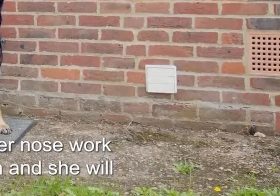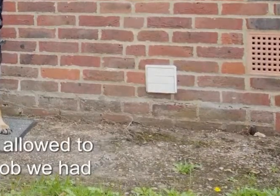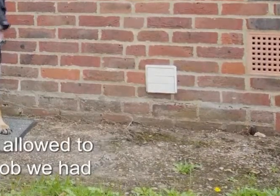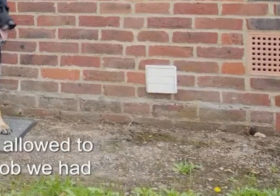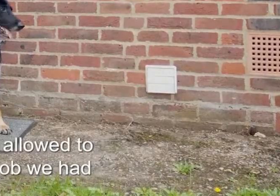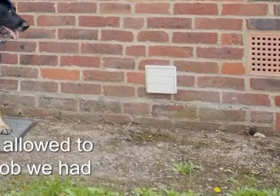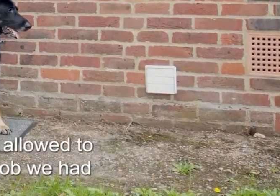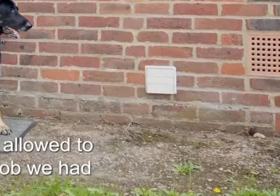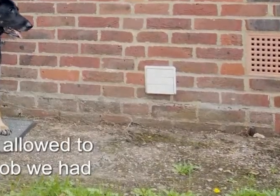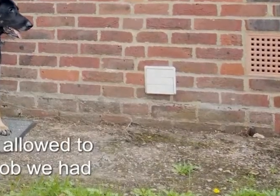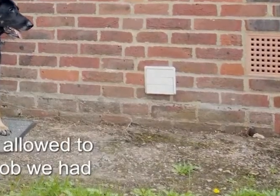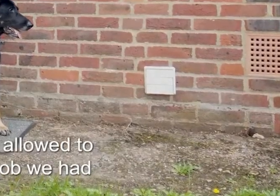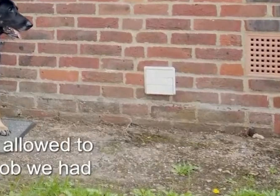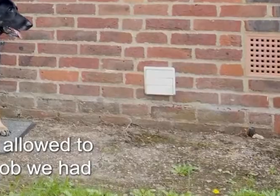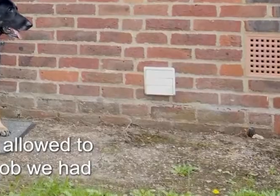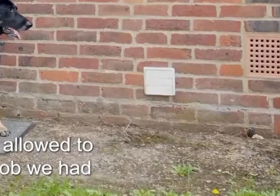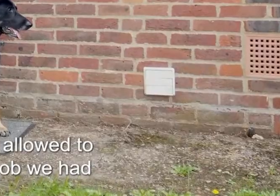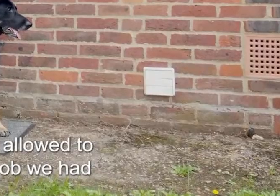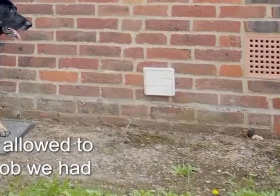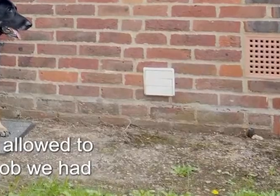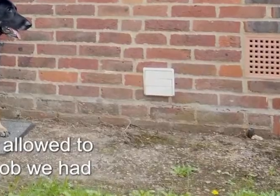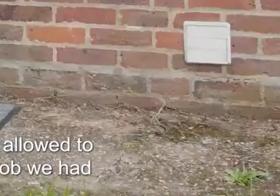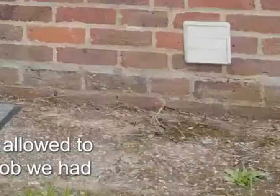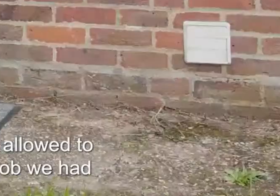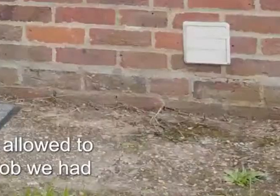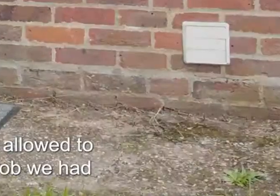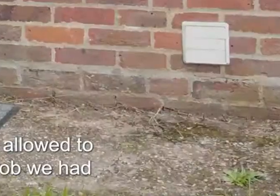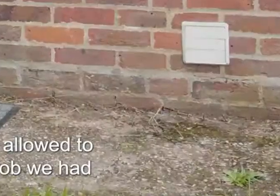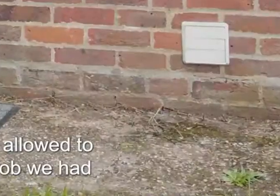she will do that all day long if she's allowed to.